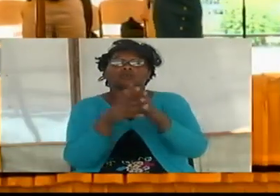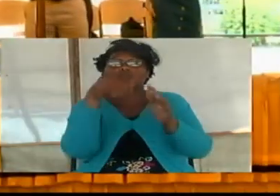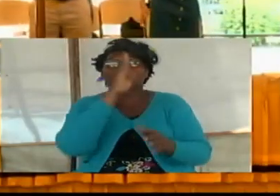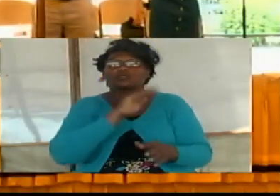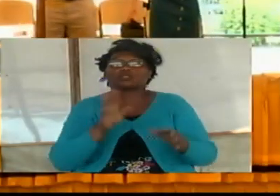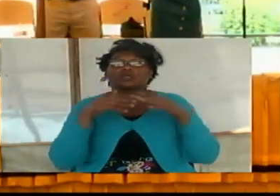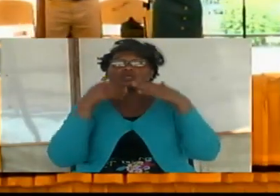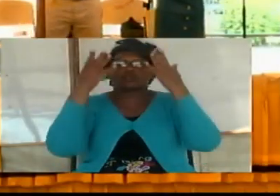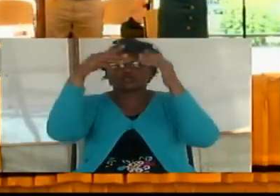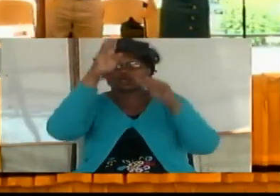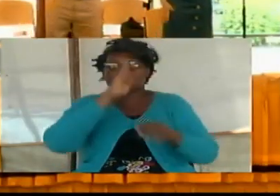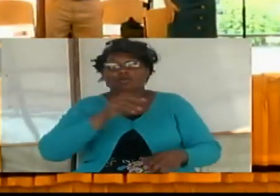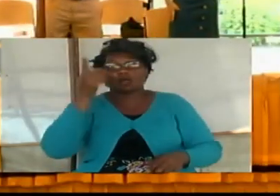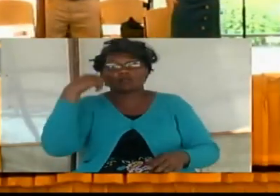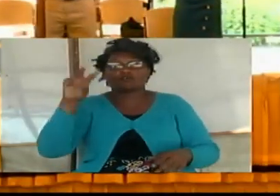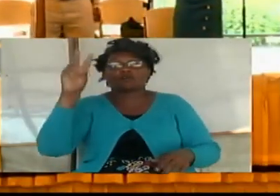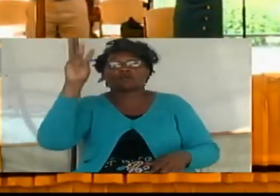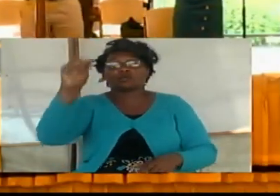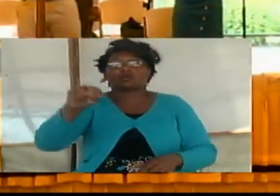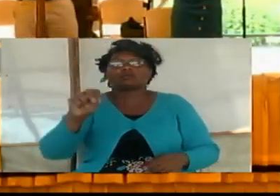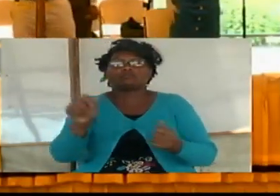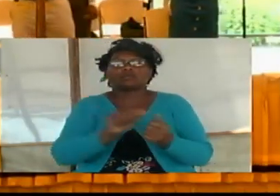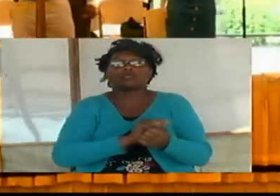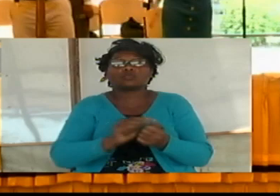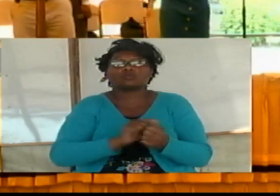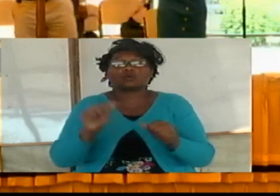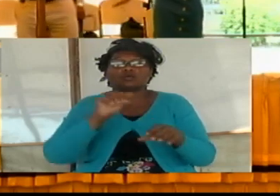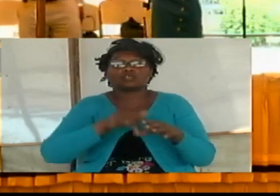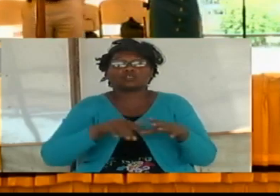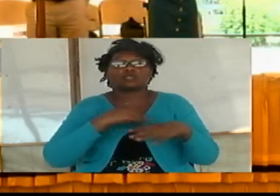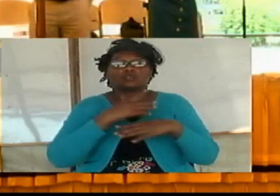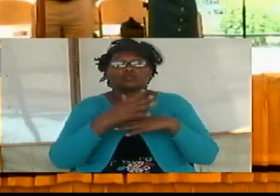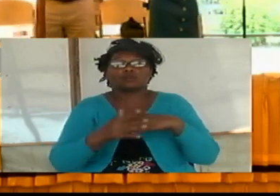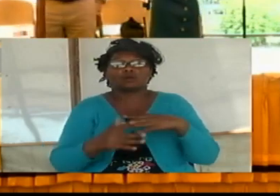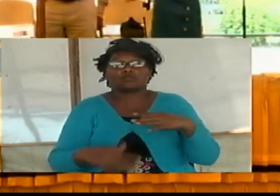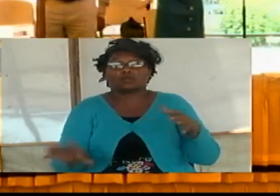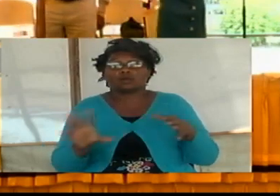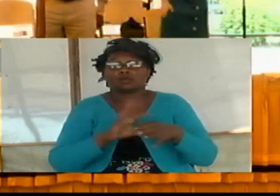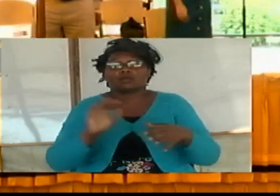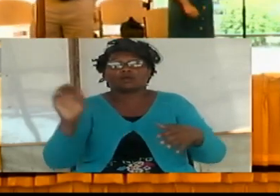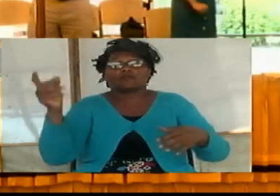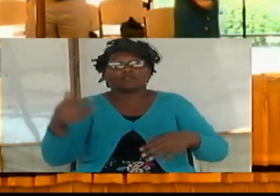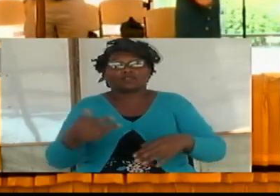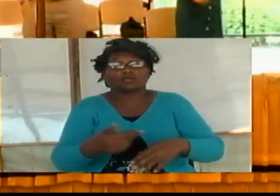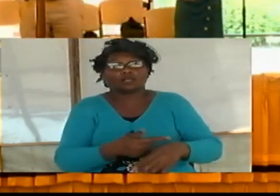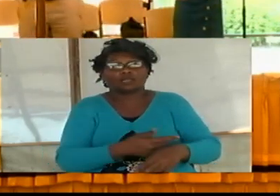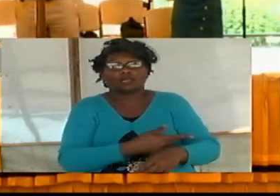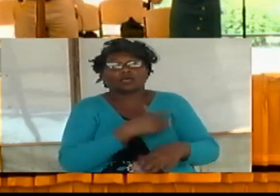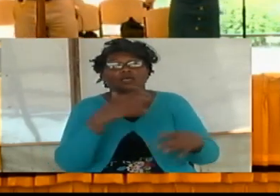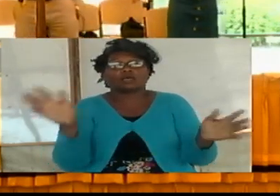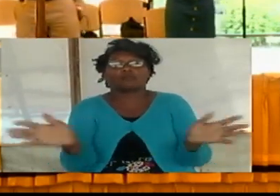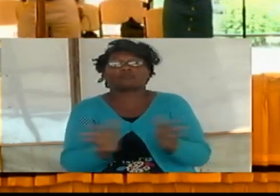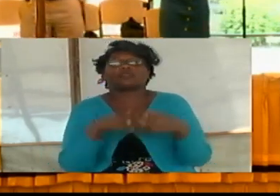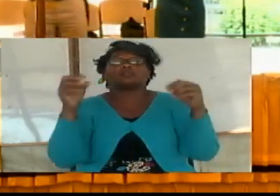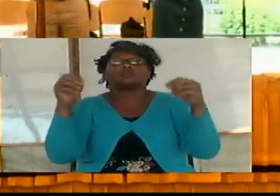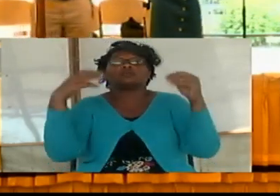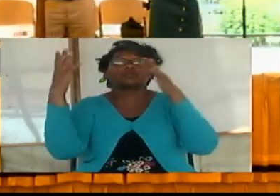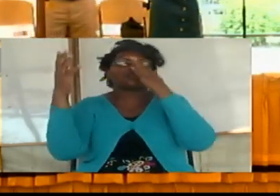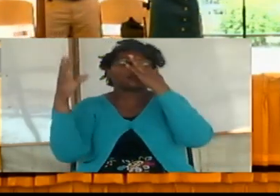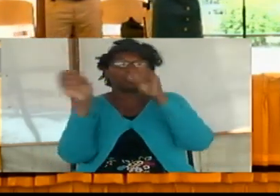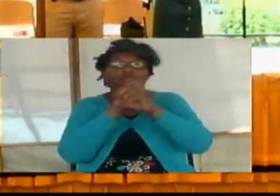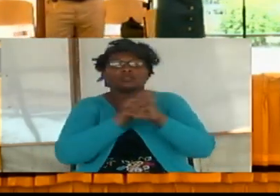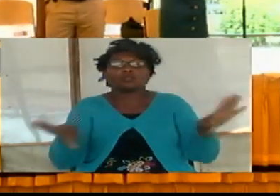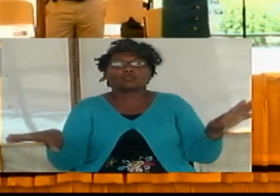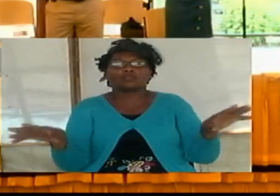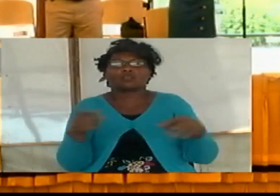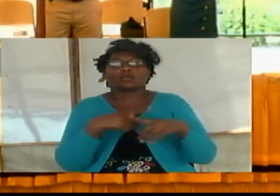Him for being washed in that blood. Hallelujah. Hallelujah. Hallelujah. Nothing but the